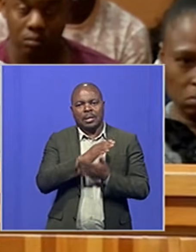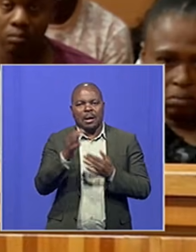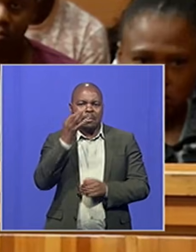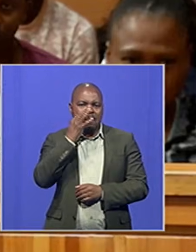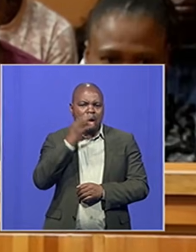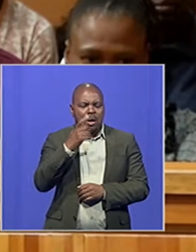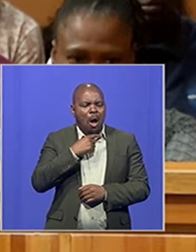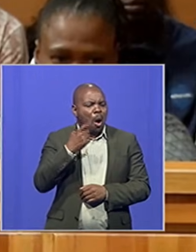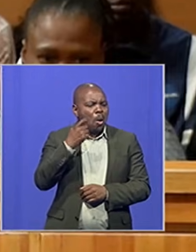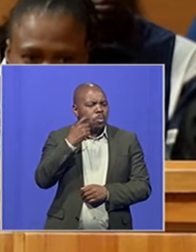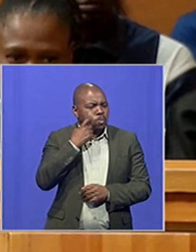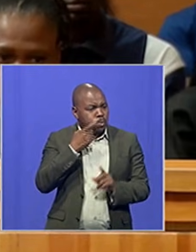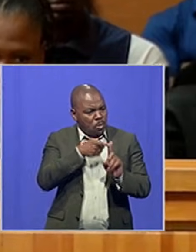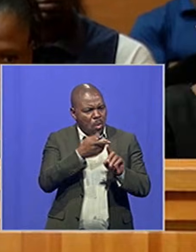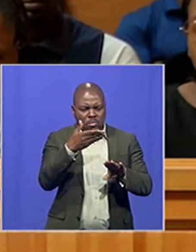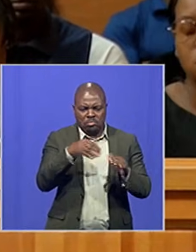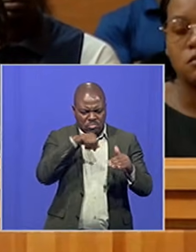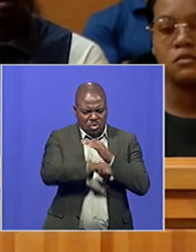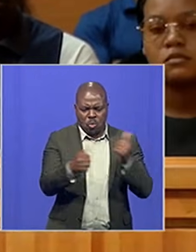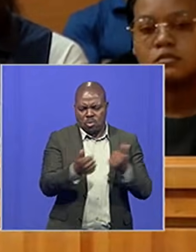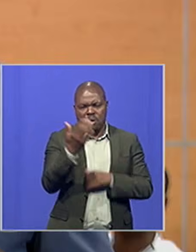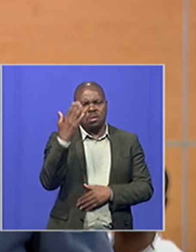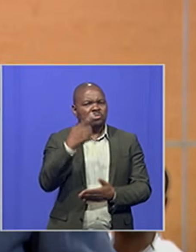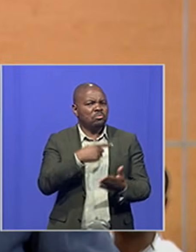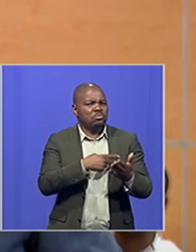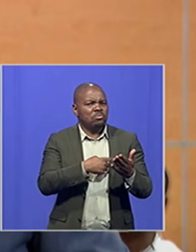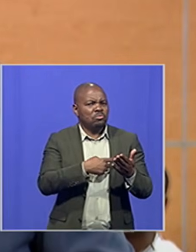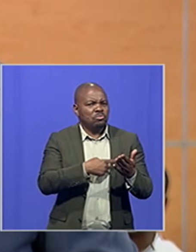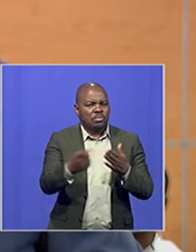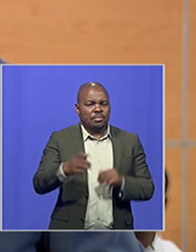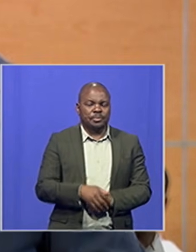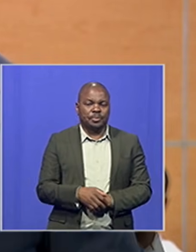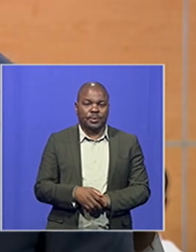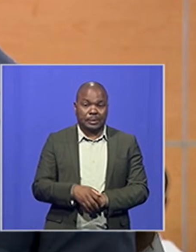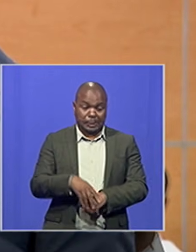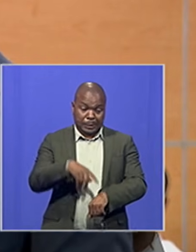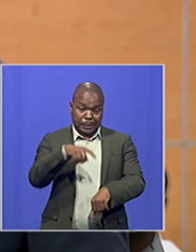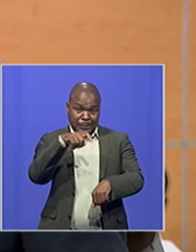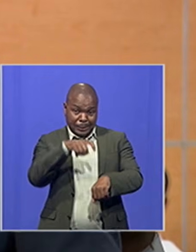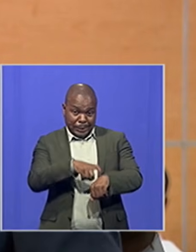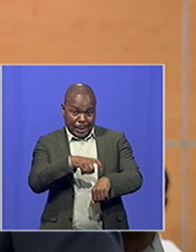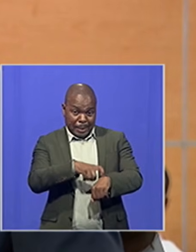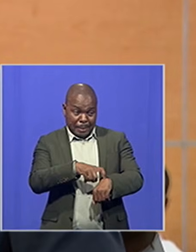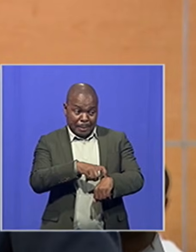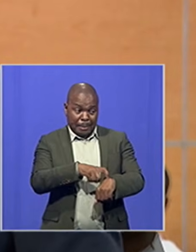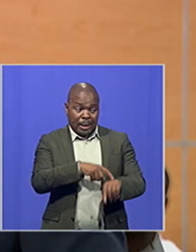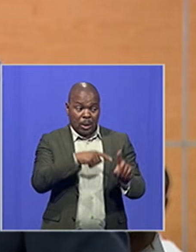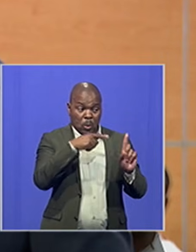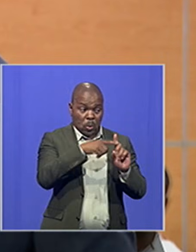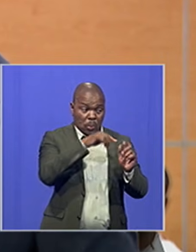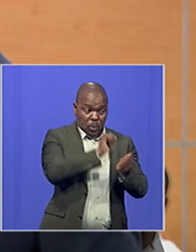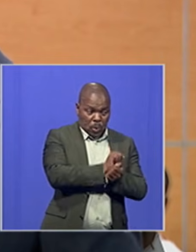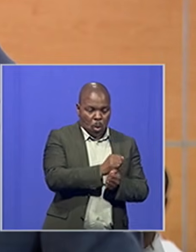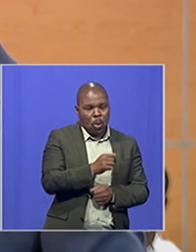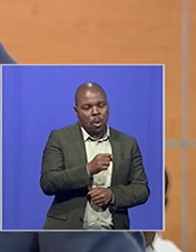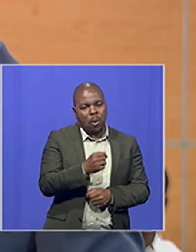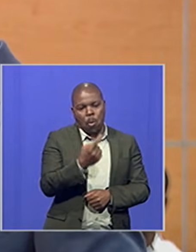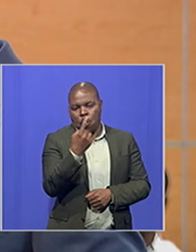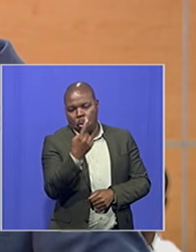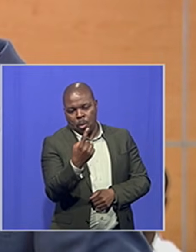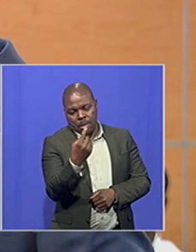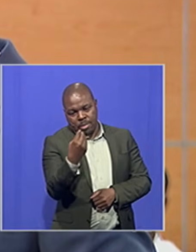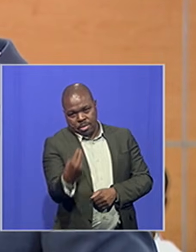beke e fetileng. At the time of his arrest, he had only one minor child who was